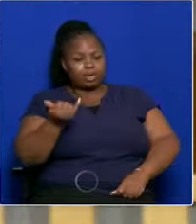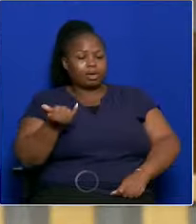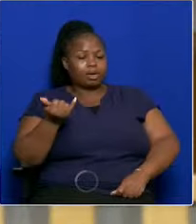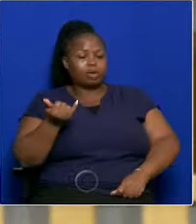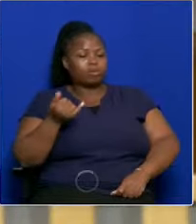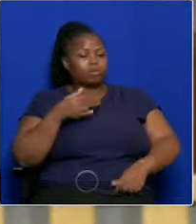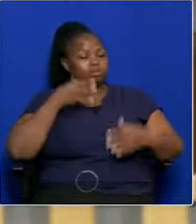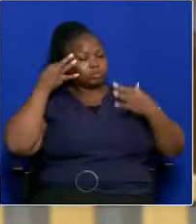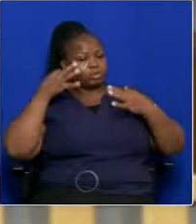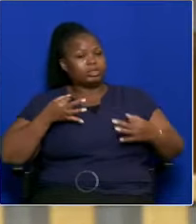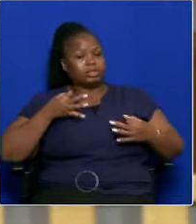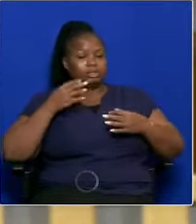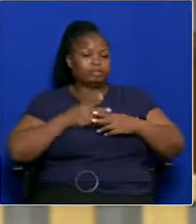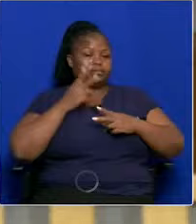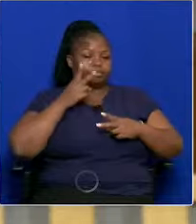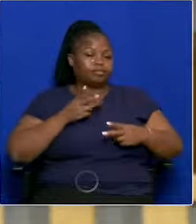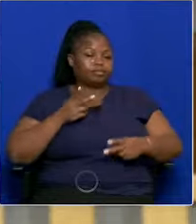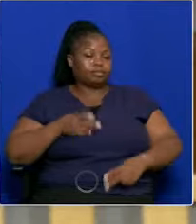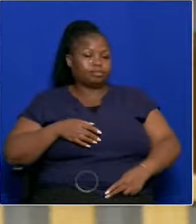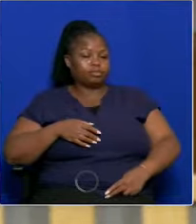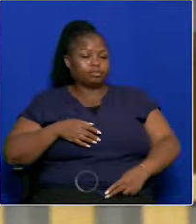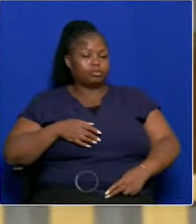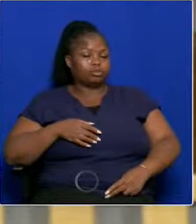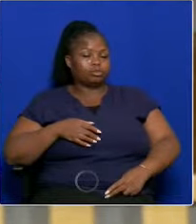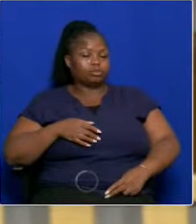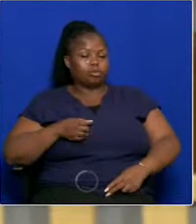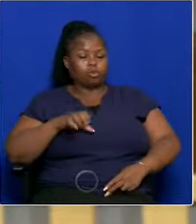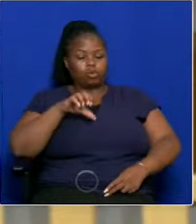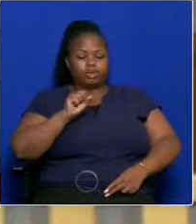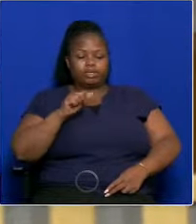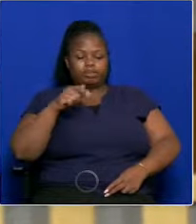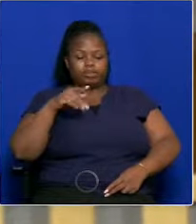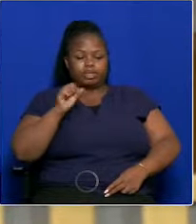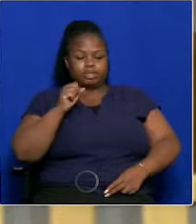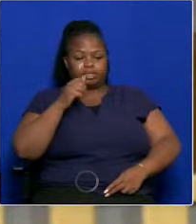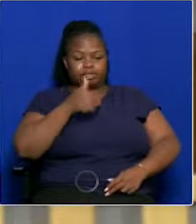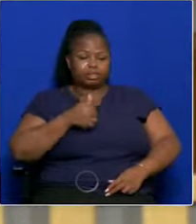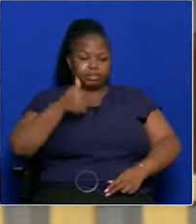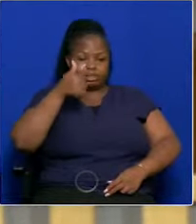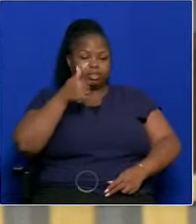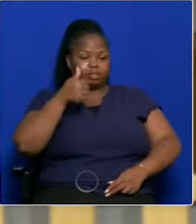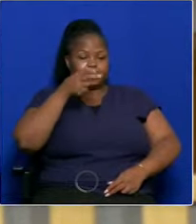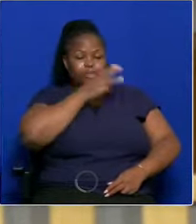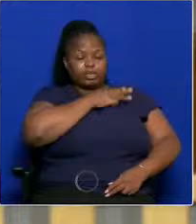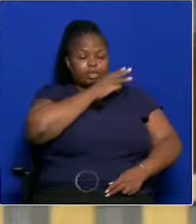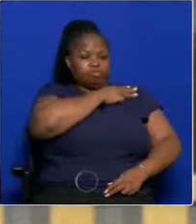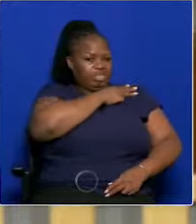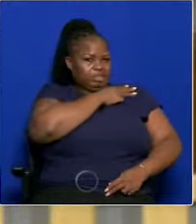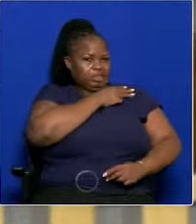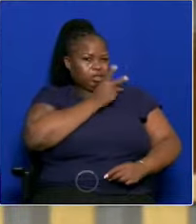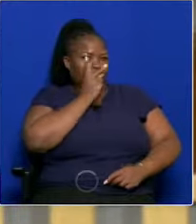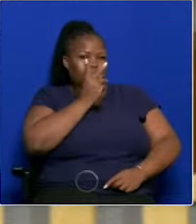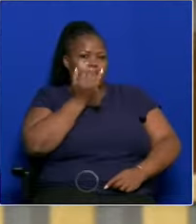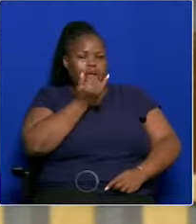understand, that within SAPS senior management, it seems indeed there are